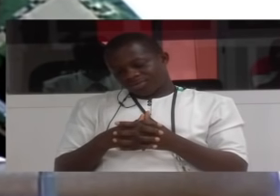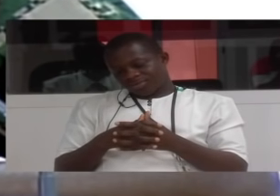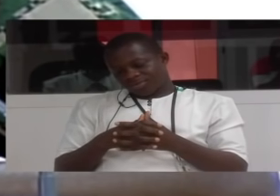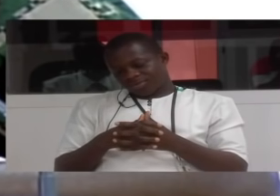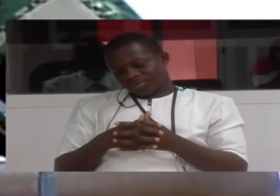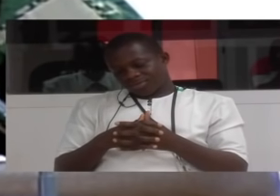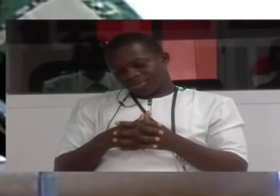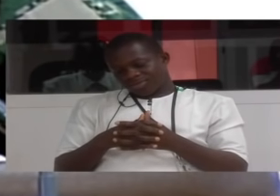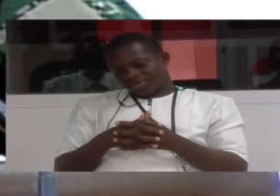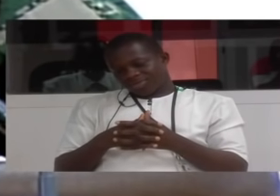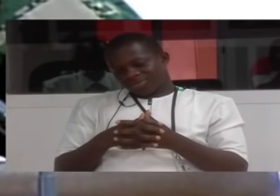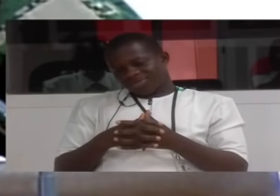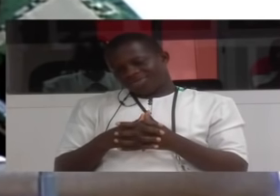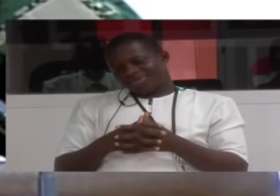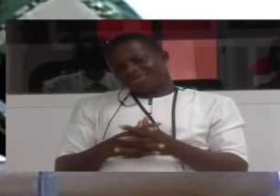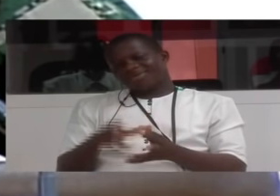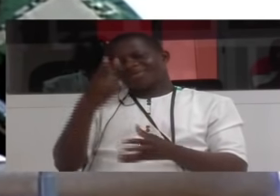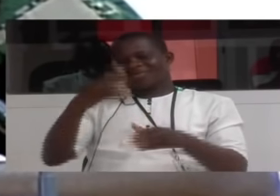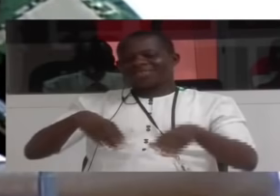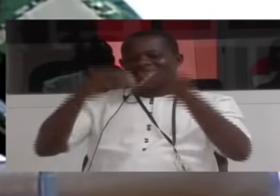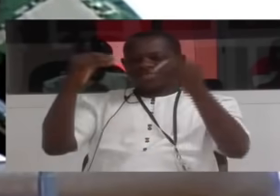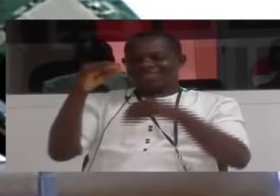dollar. $2,500. Sorry.